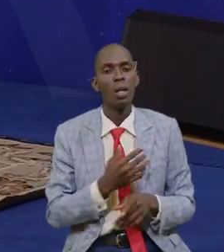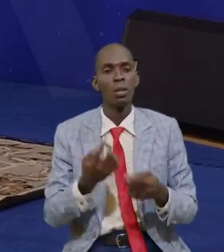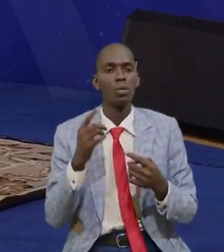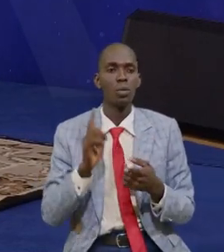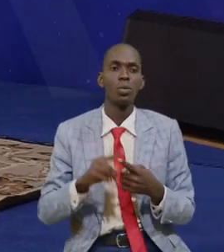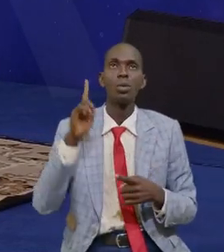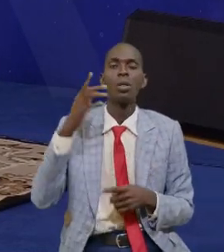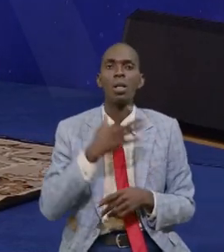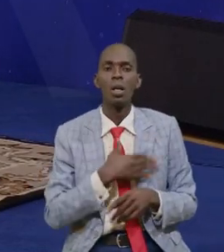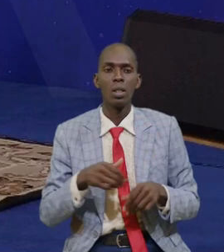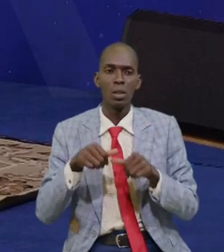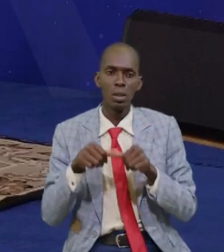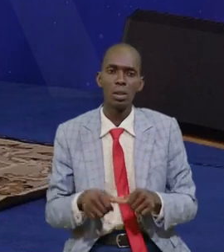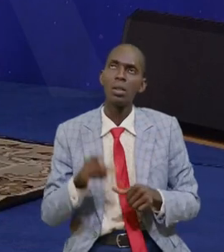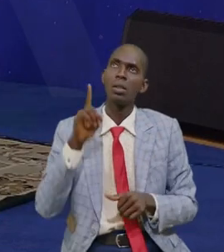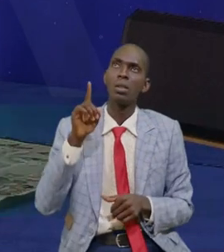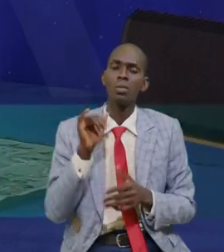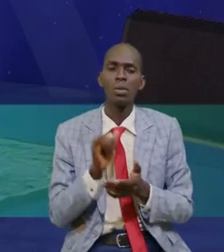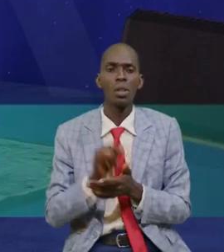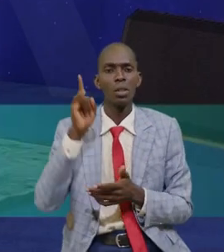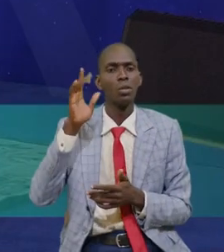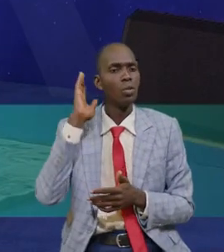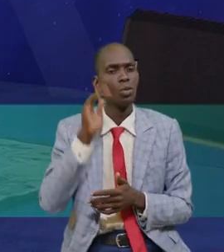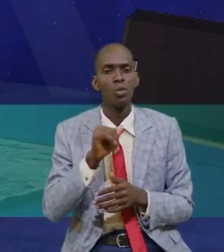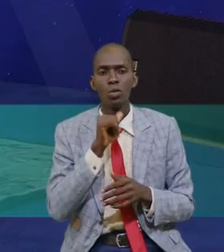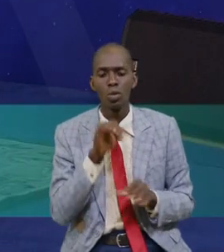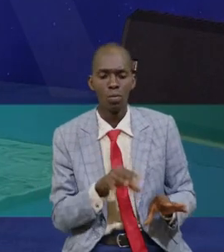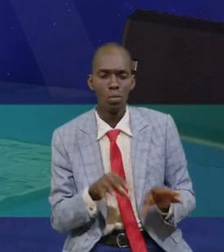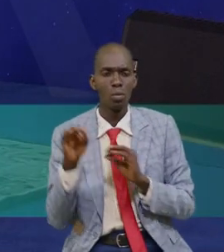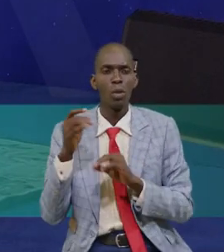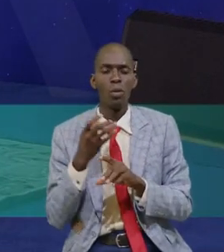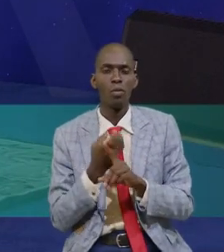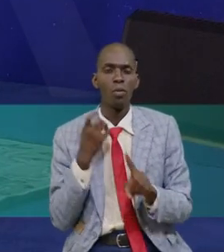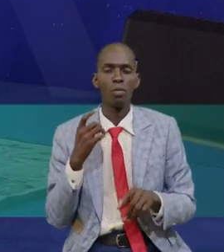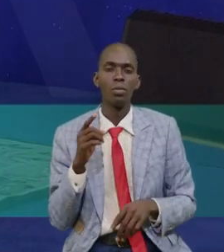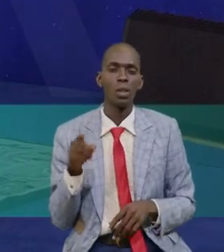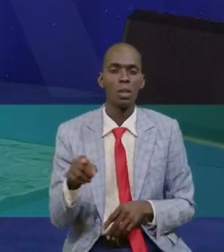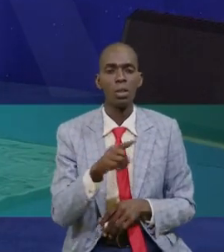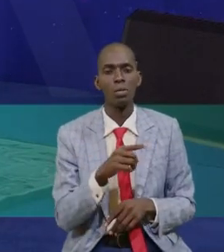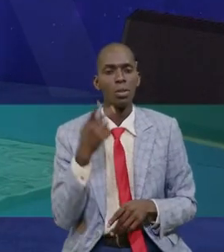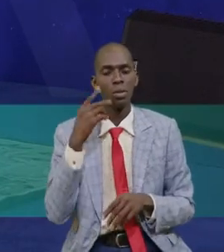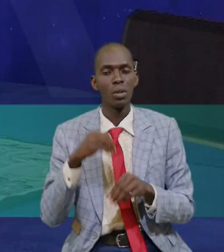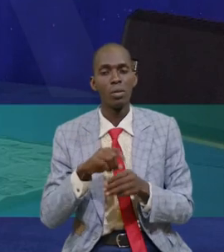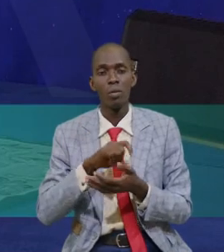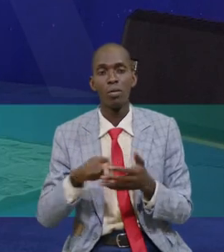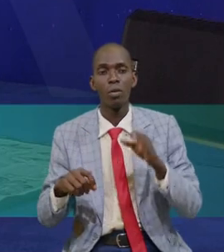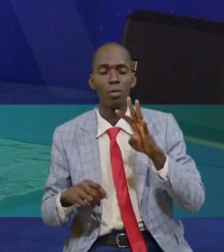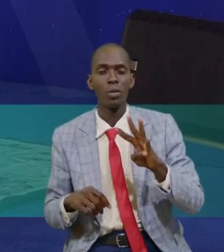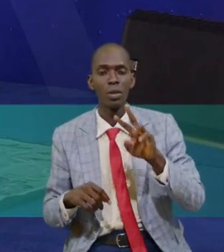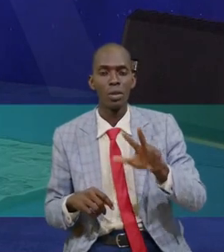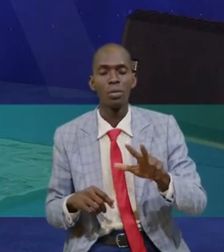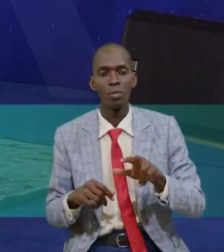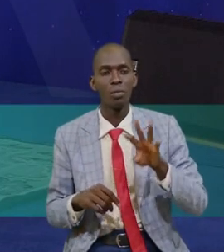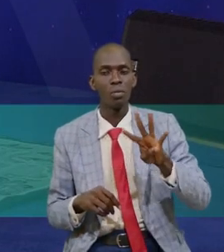him that he should not depart from them. Look at verse 43. In verse 43, and